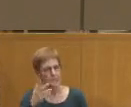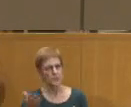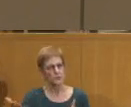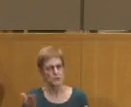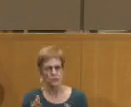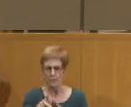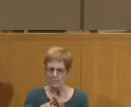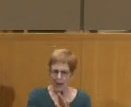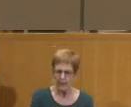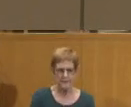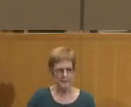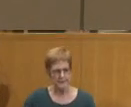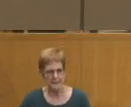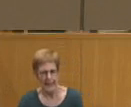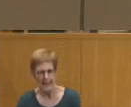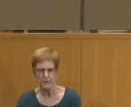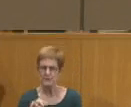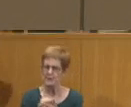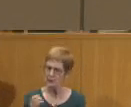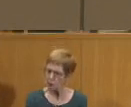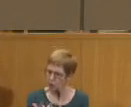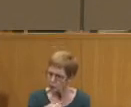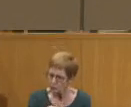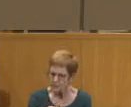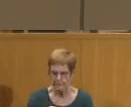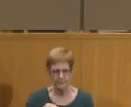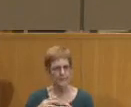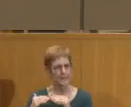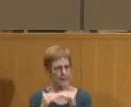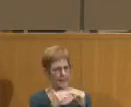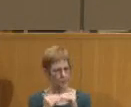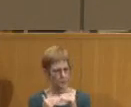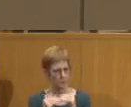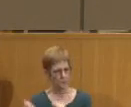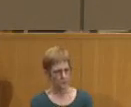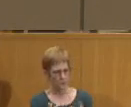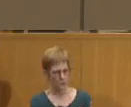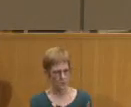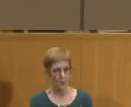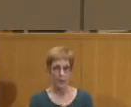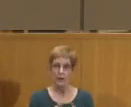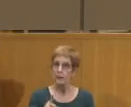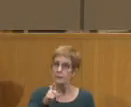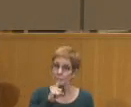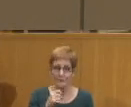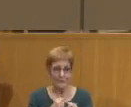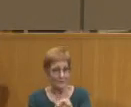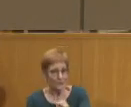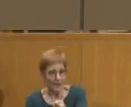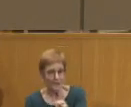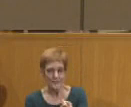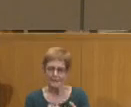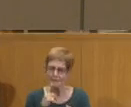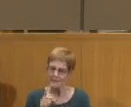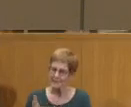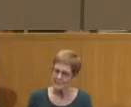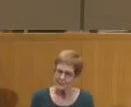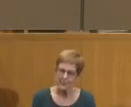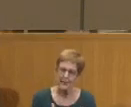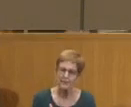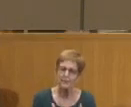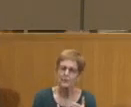understand financial constraints. We recruited thousands of jobs and even new industries